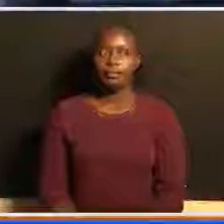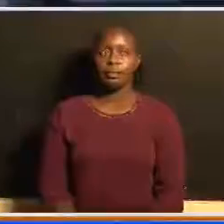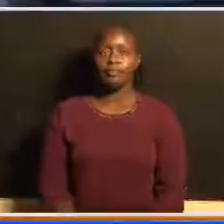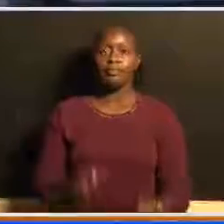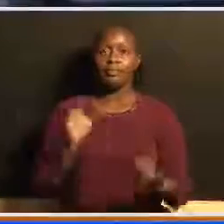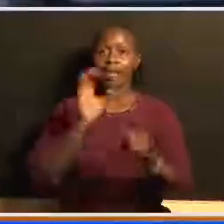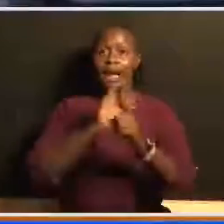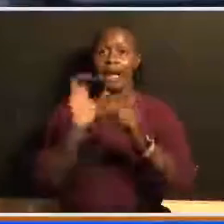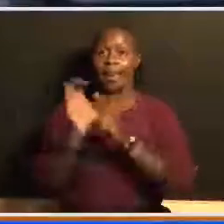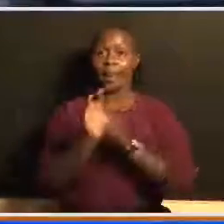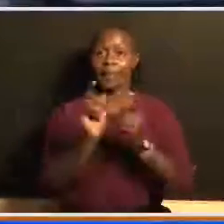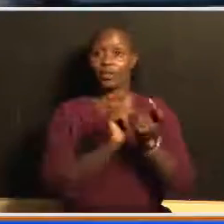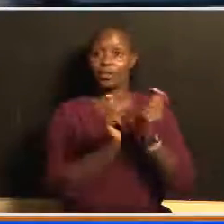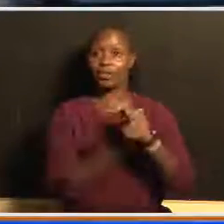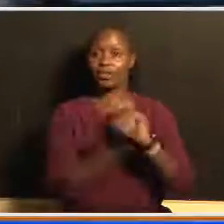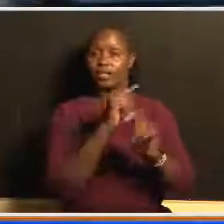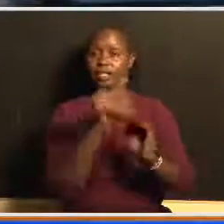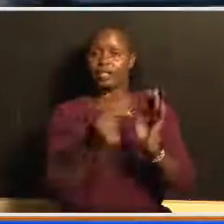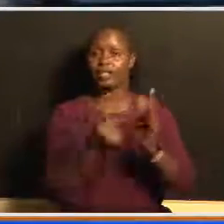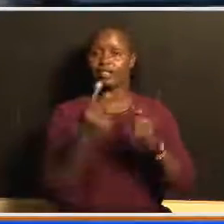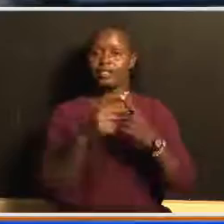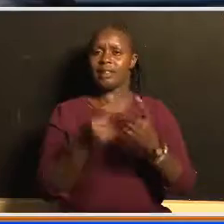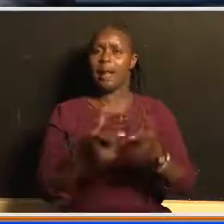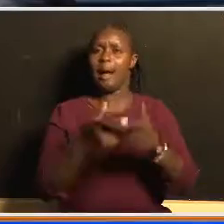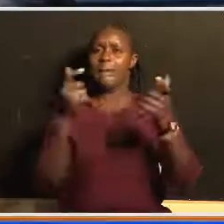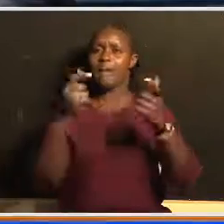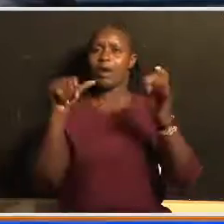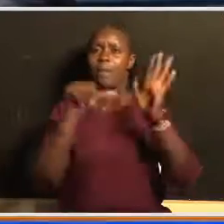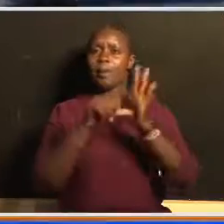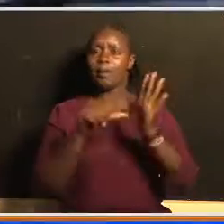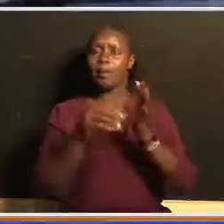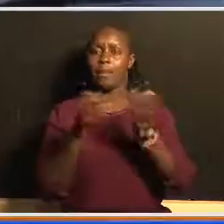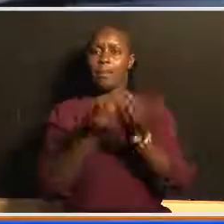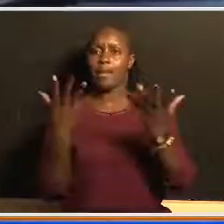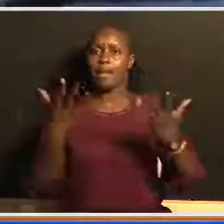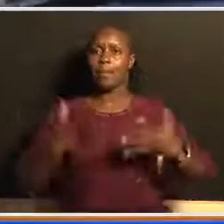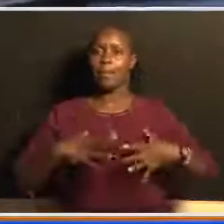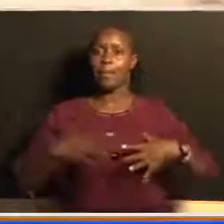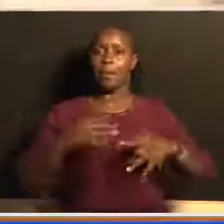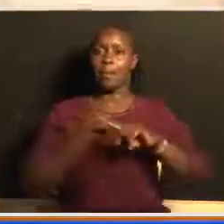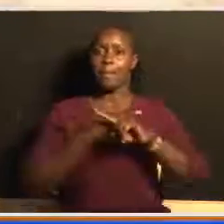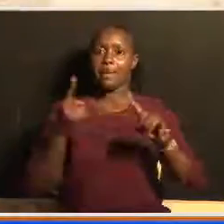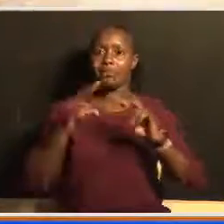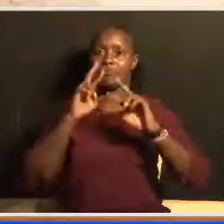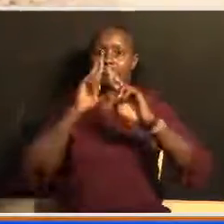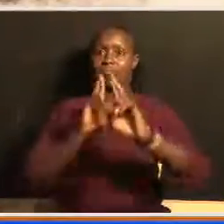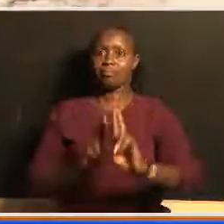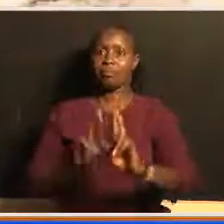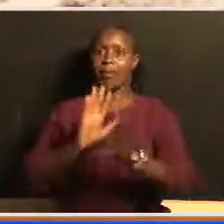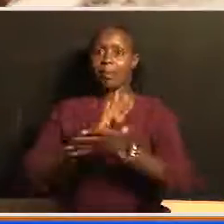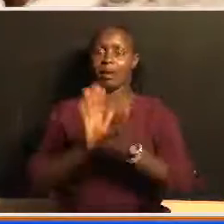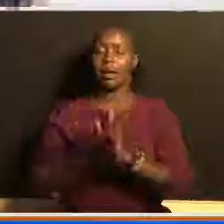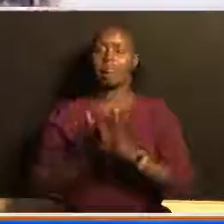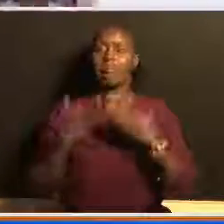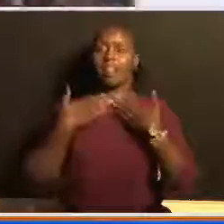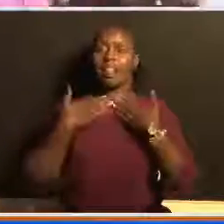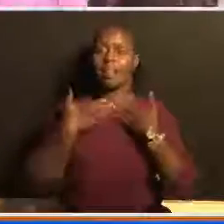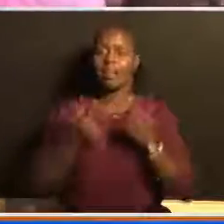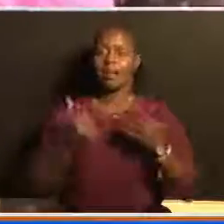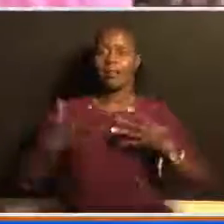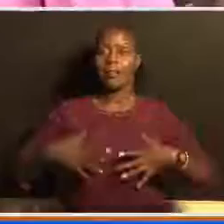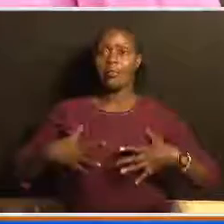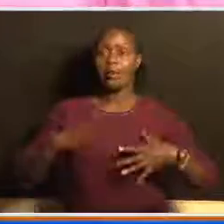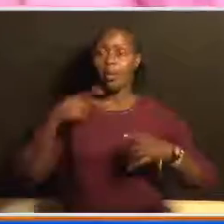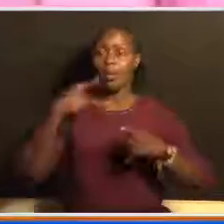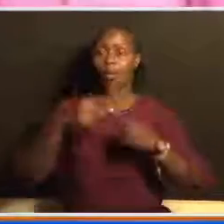Climate change effects pose significant problems for many people, but the consequences appear to be particularly dire for albinos who lack melanin in